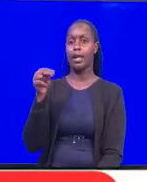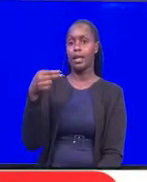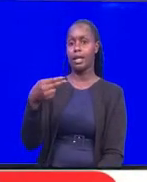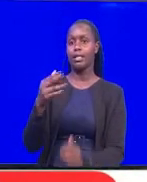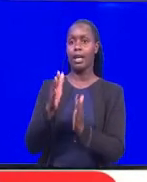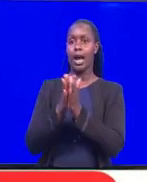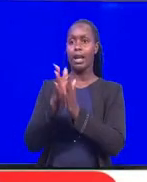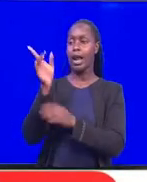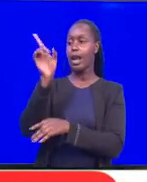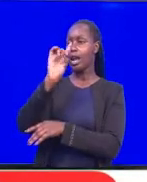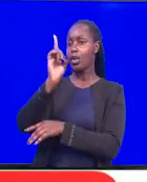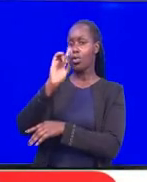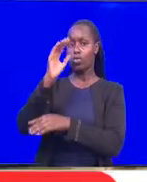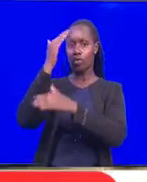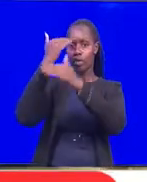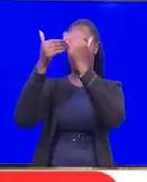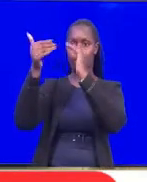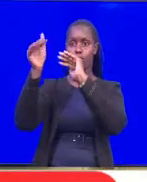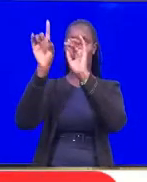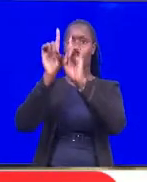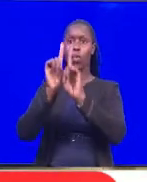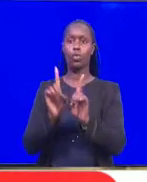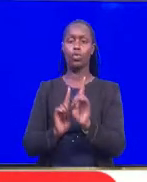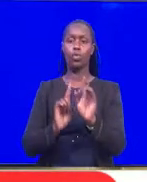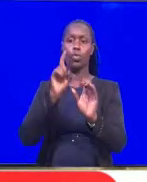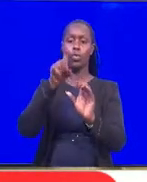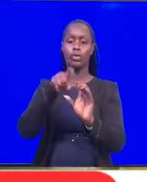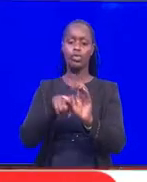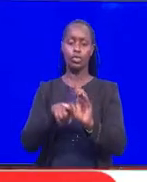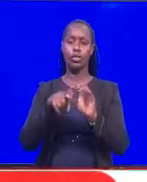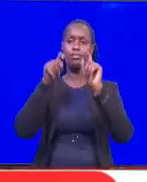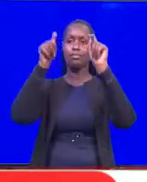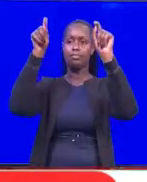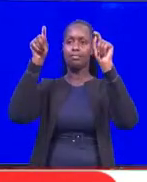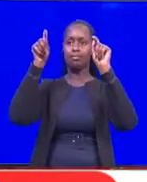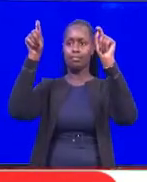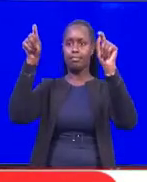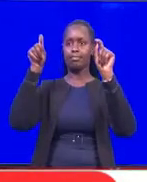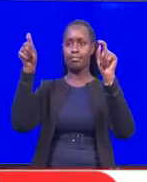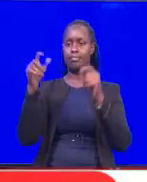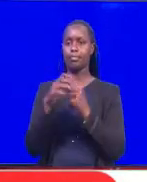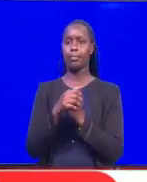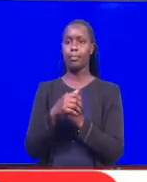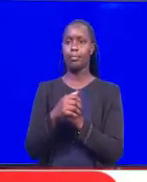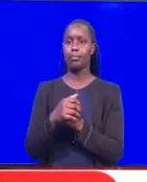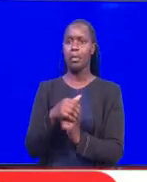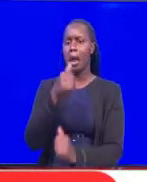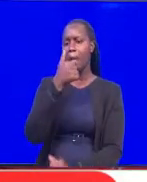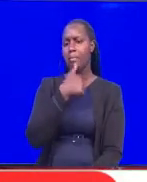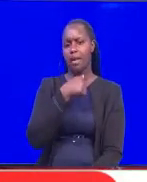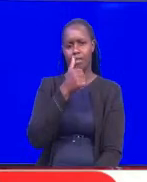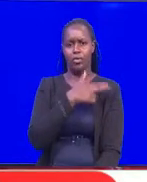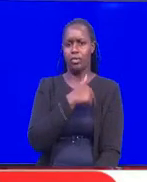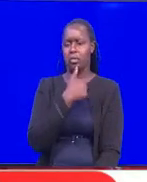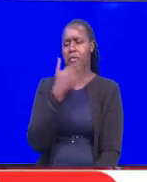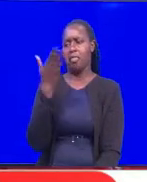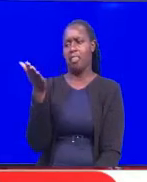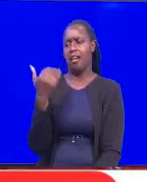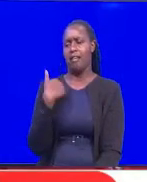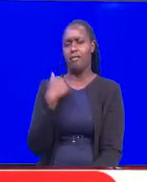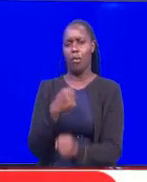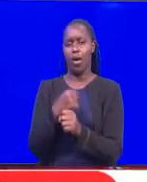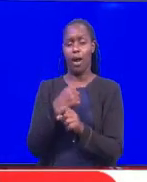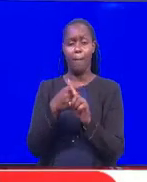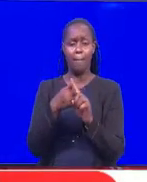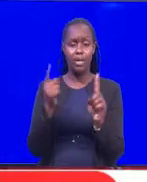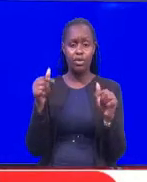Nairobi announced they will also join in the strike. Yes, we may have a few private hospitals that are still working, but as